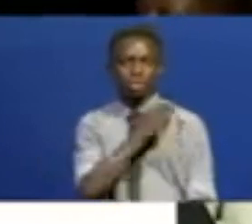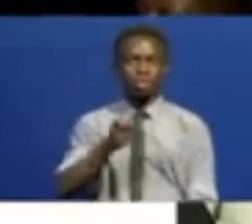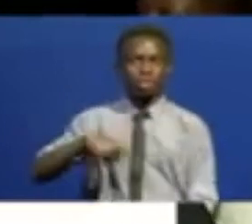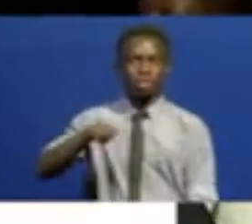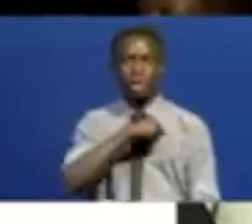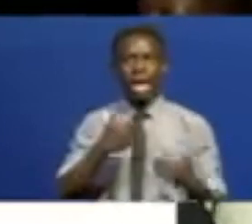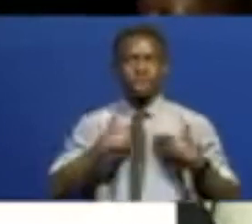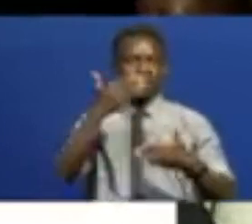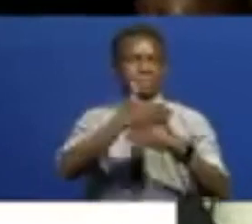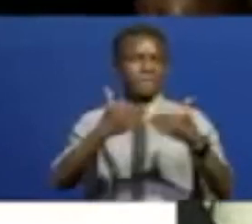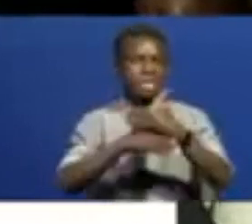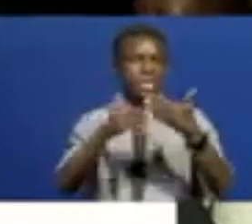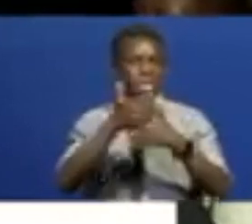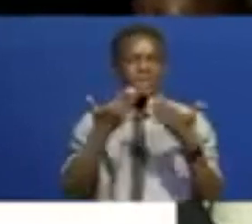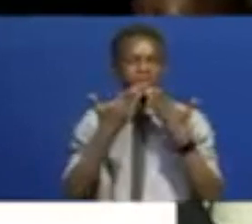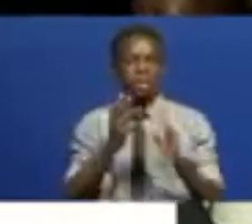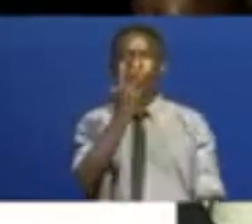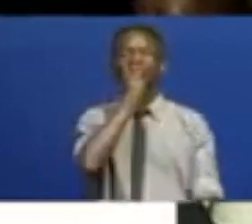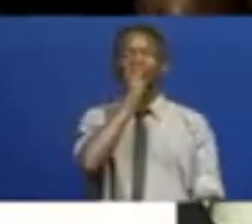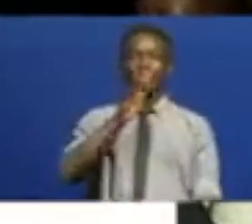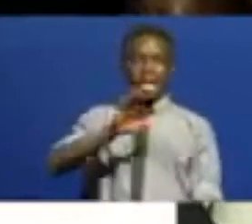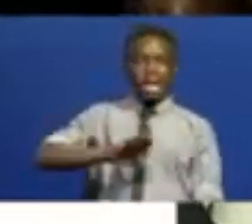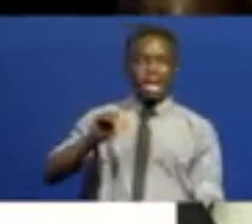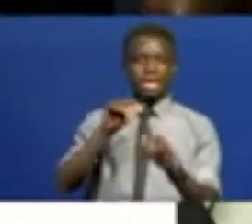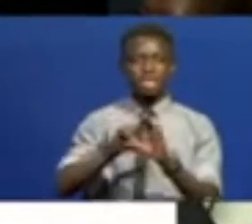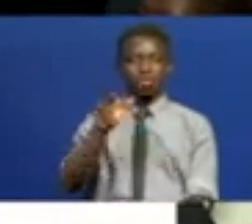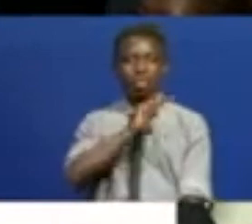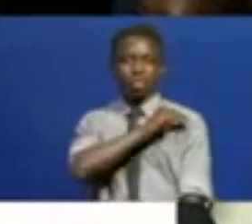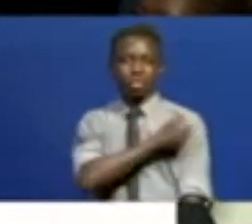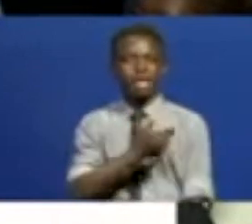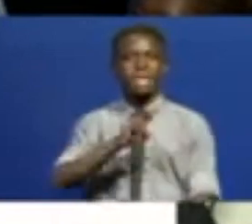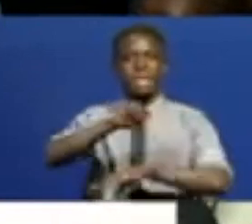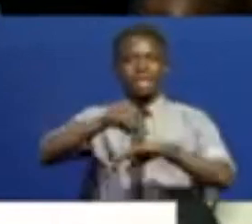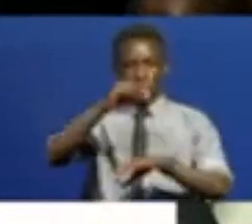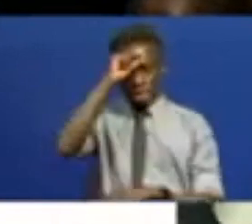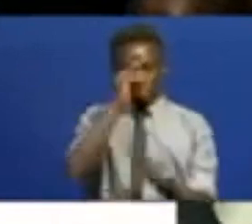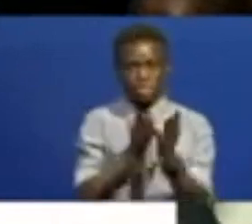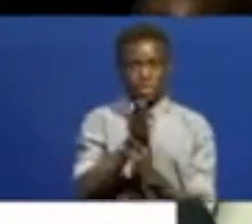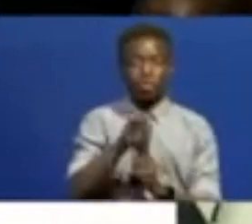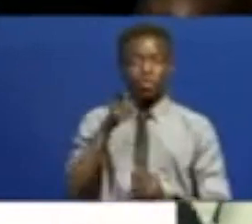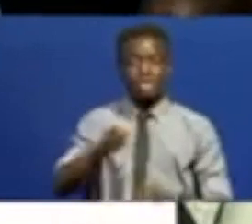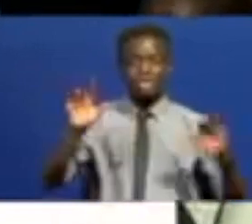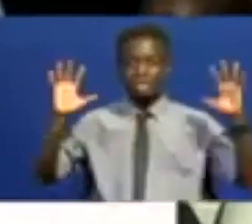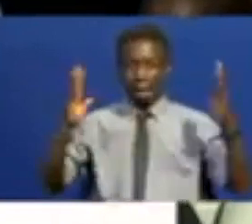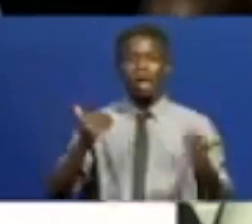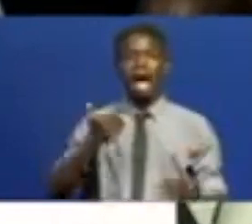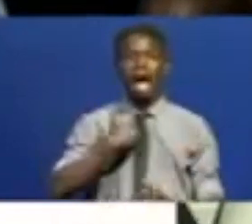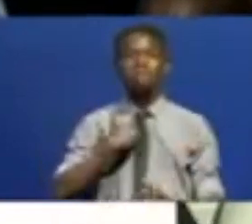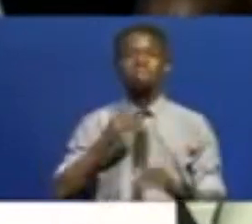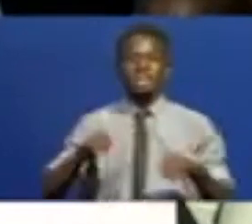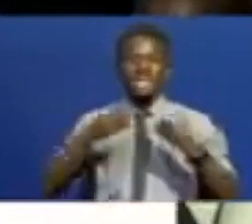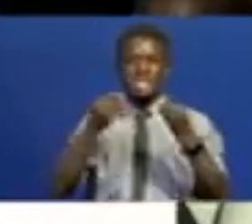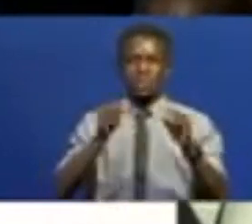built an ICU facility at Kapkatet Hospital. The national government, through this Mashujaa, has equipped our